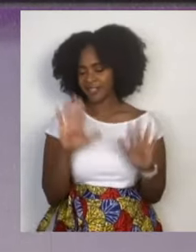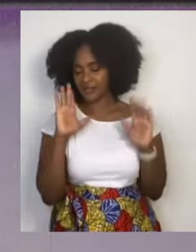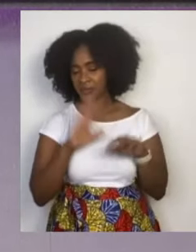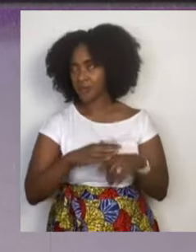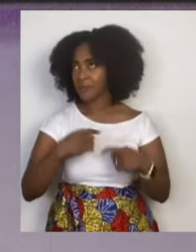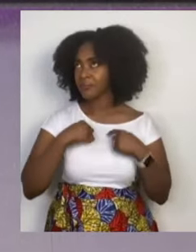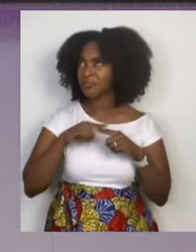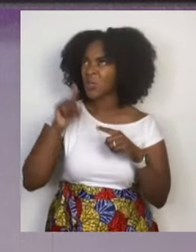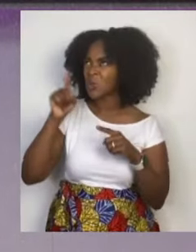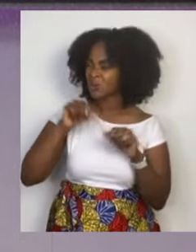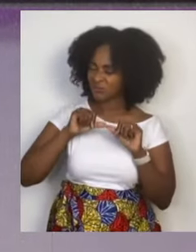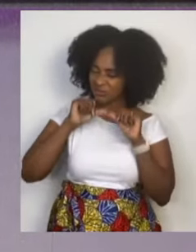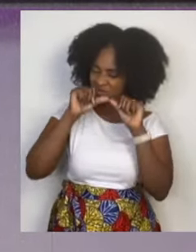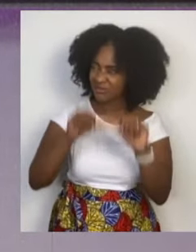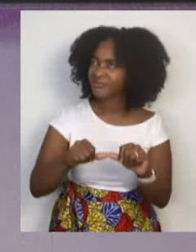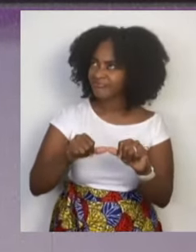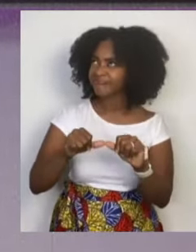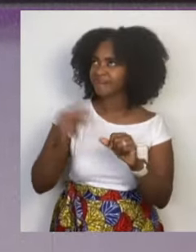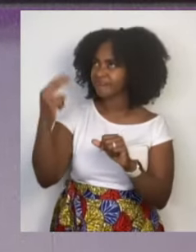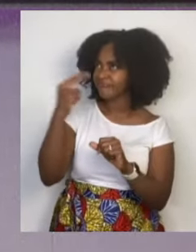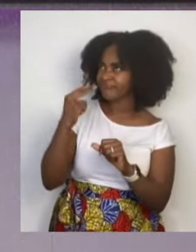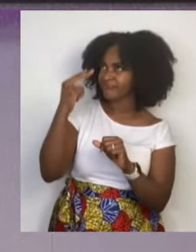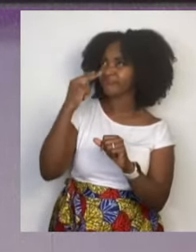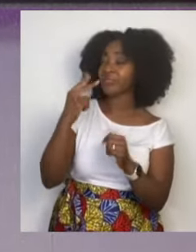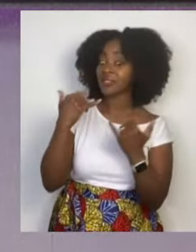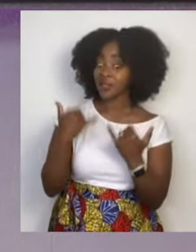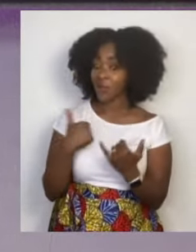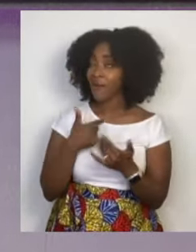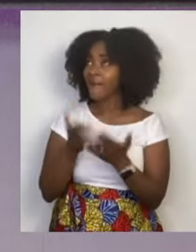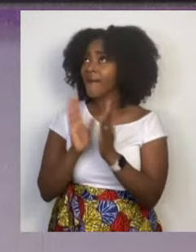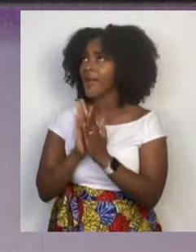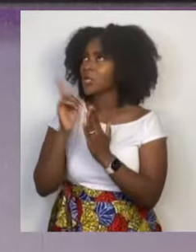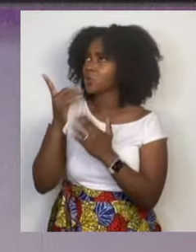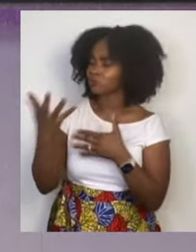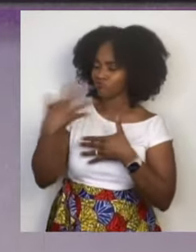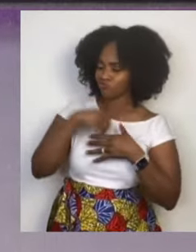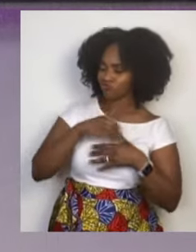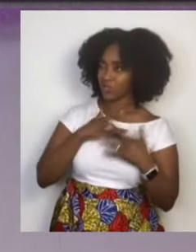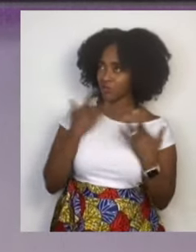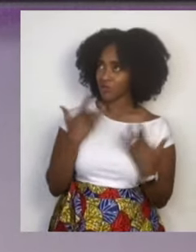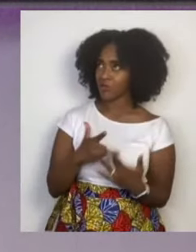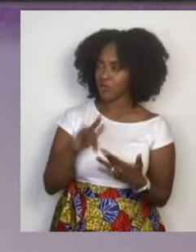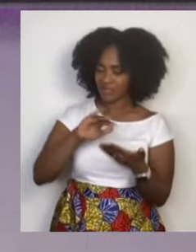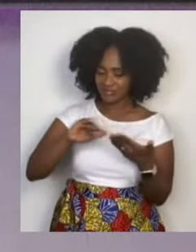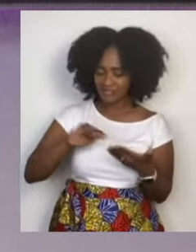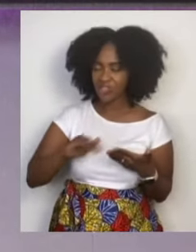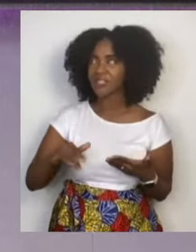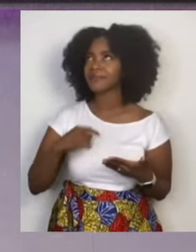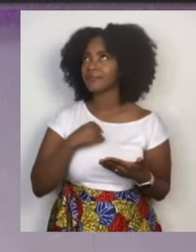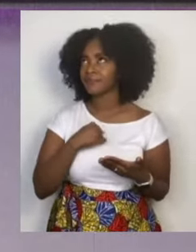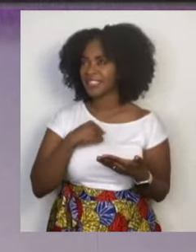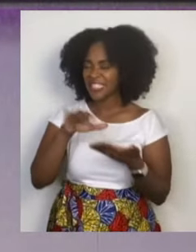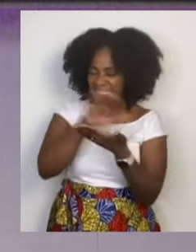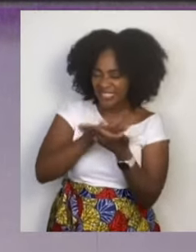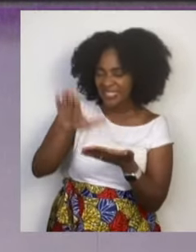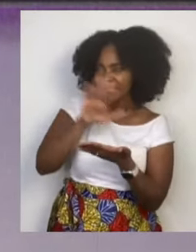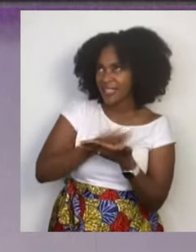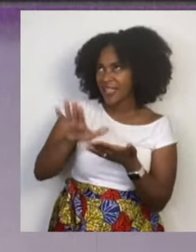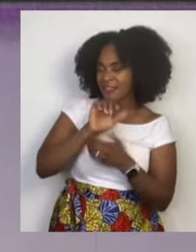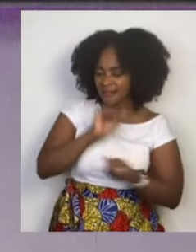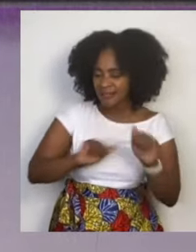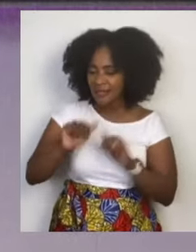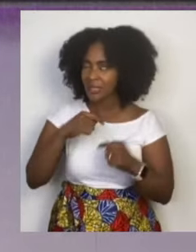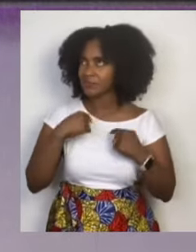come into my heart. Forgive me. Cleanse me from all unrighteousness. Write my